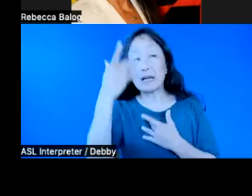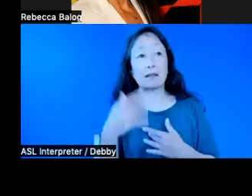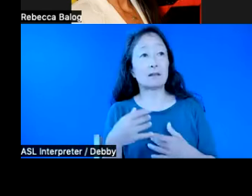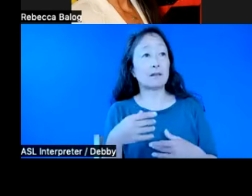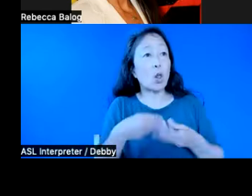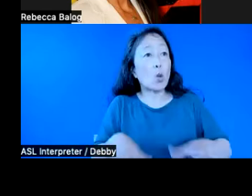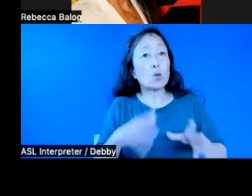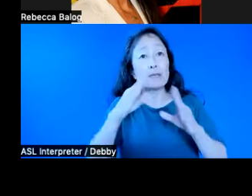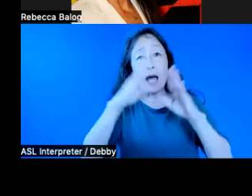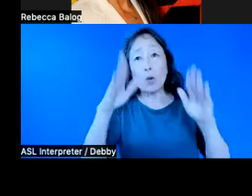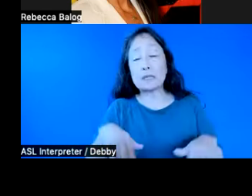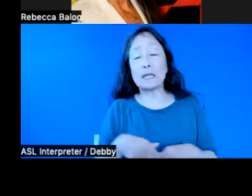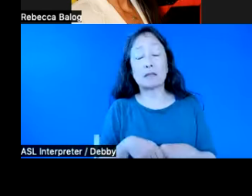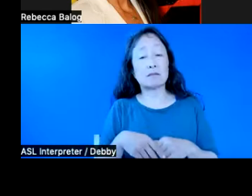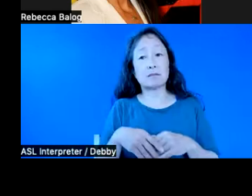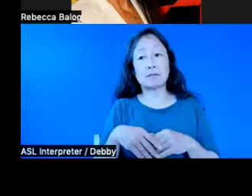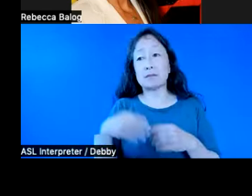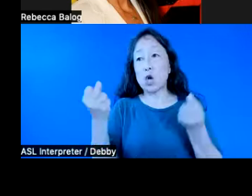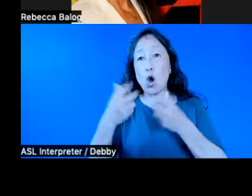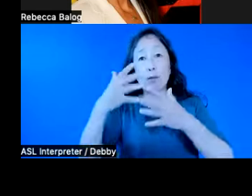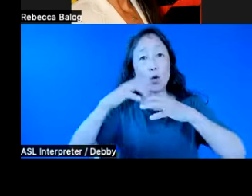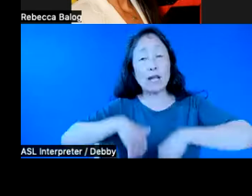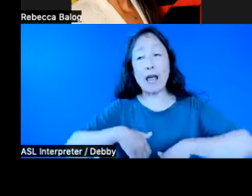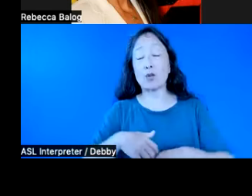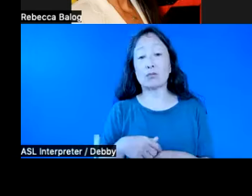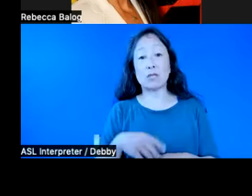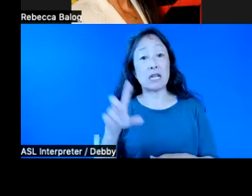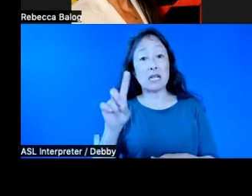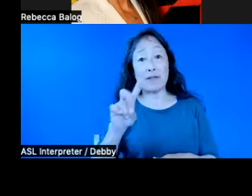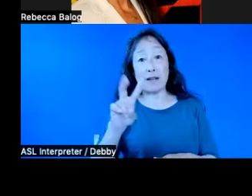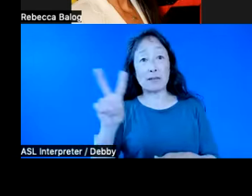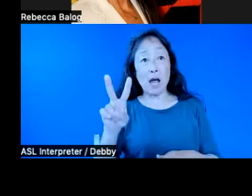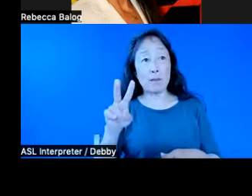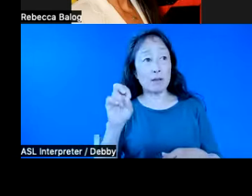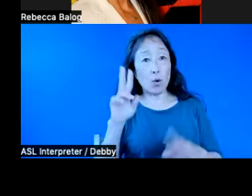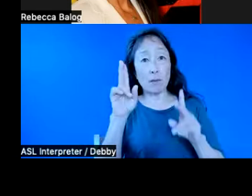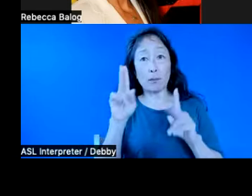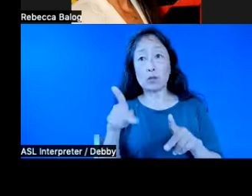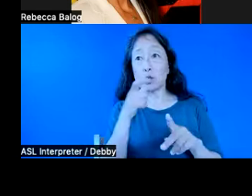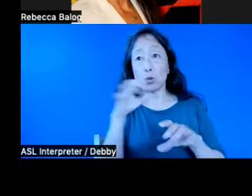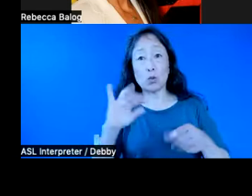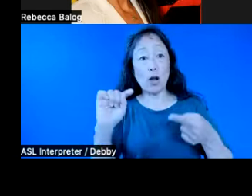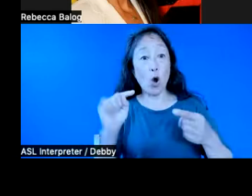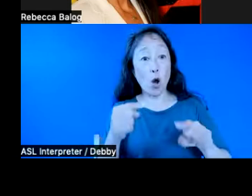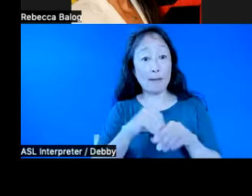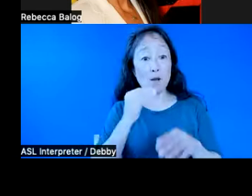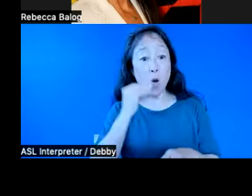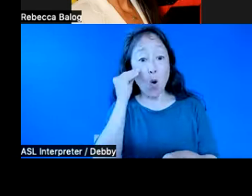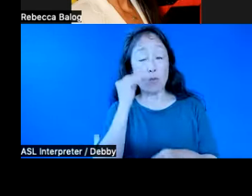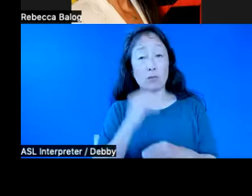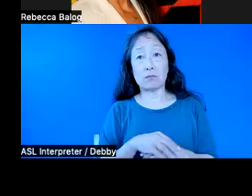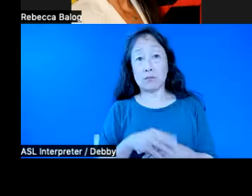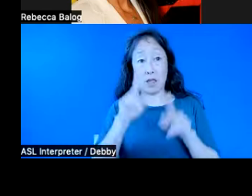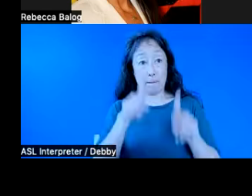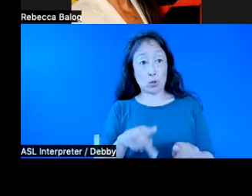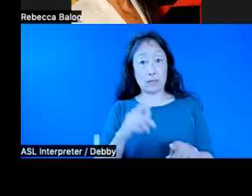violence harm doer in the home? Is the non-offending parent a sexual violence survivor? Is there trafficking in the